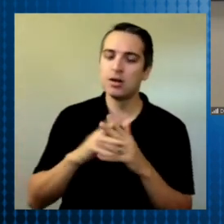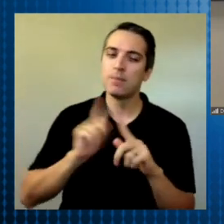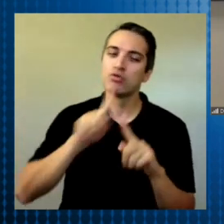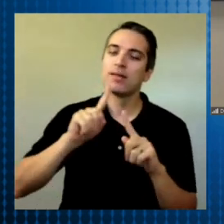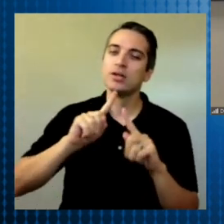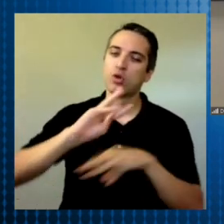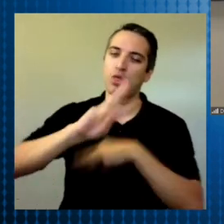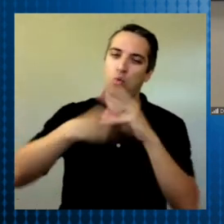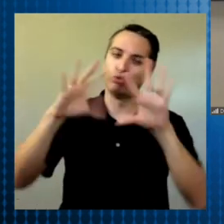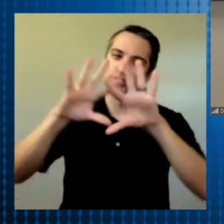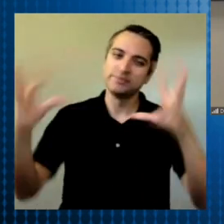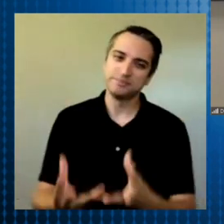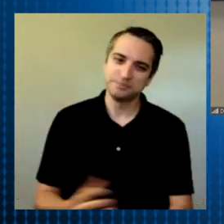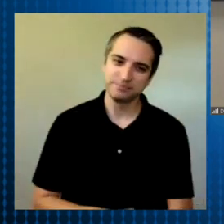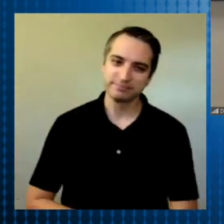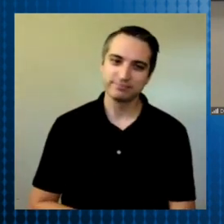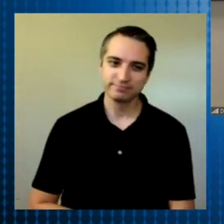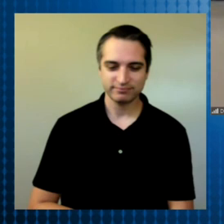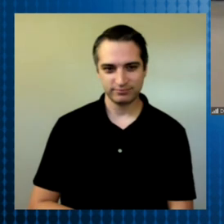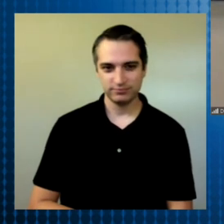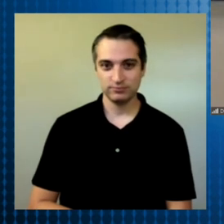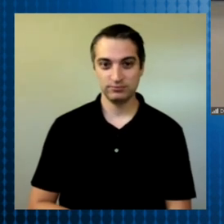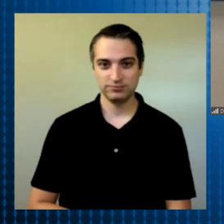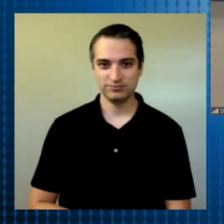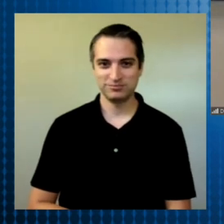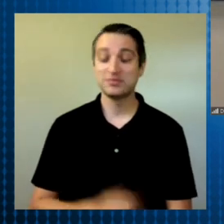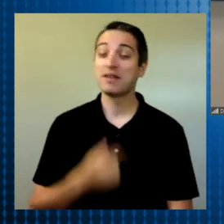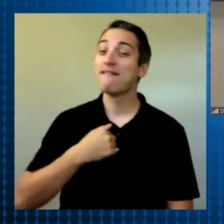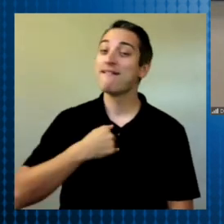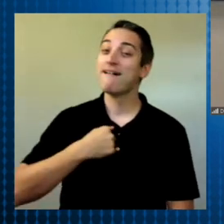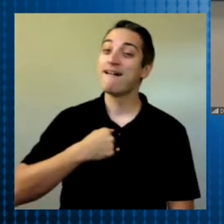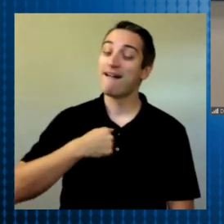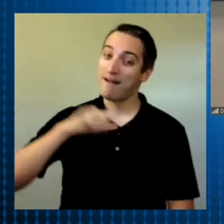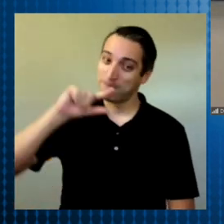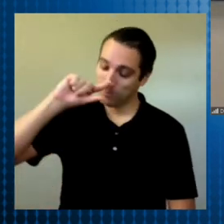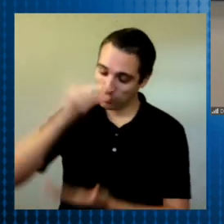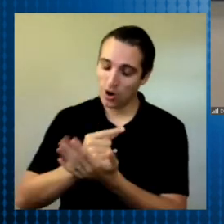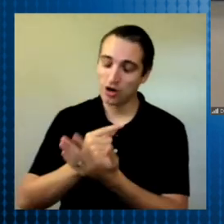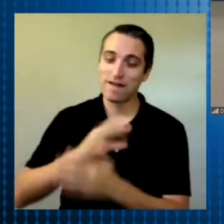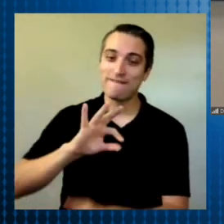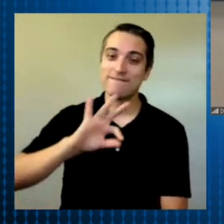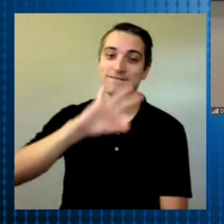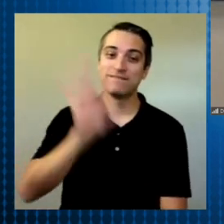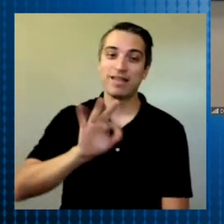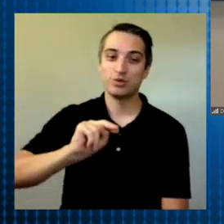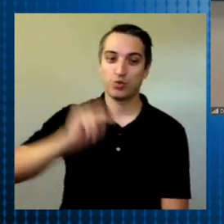say firstly that I'm a graduate of Flint Northern, and I grew up